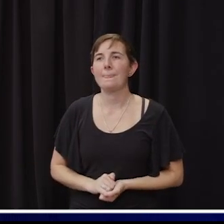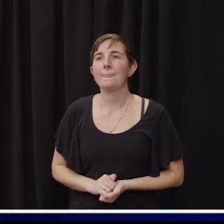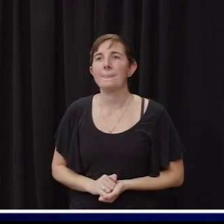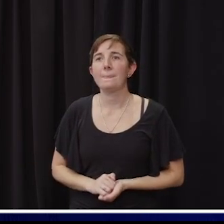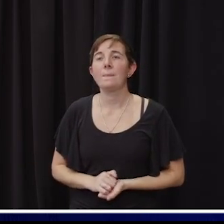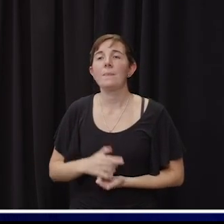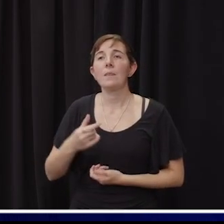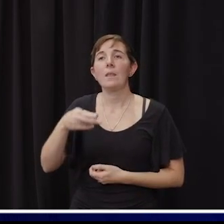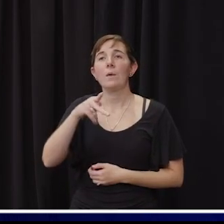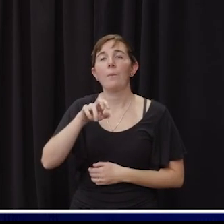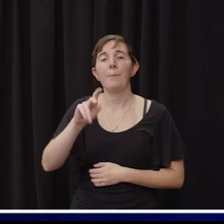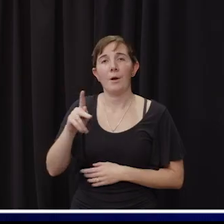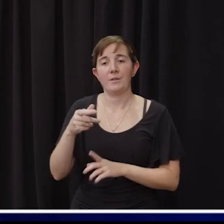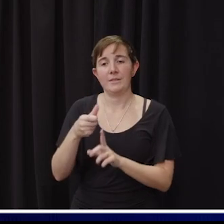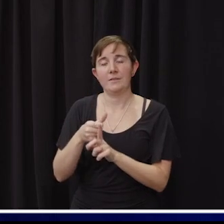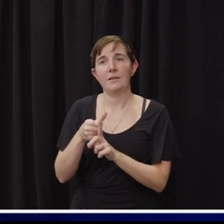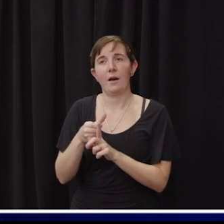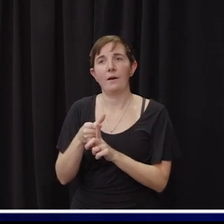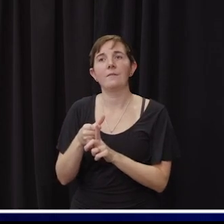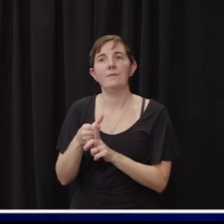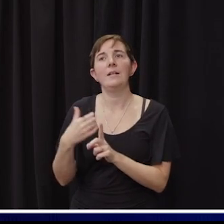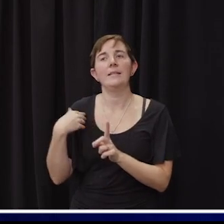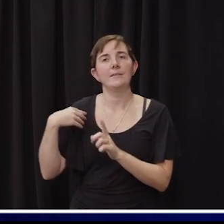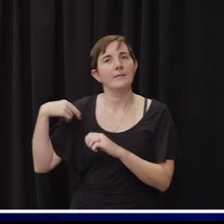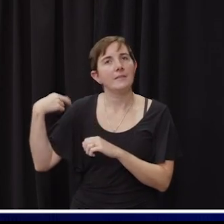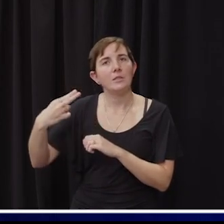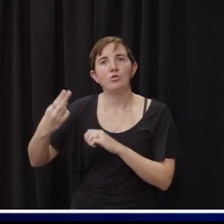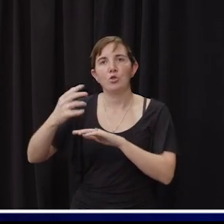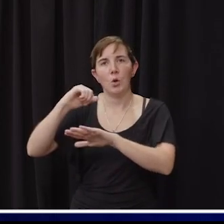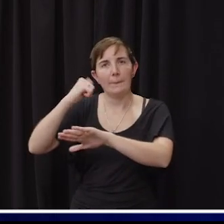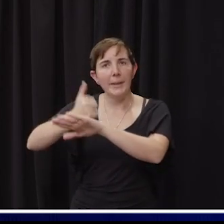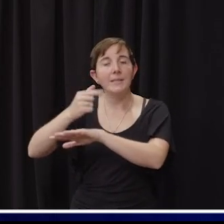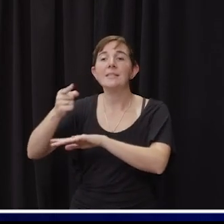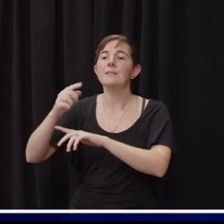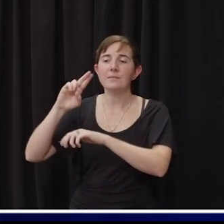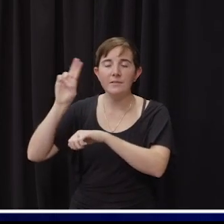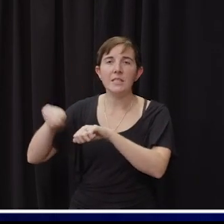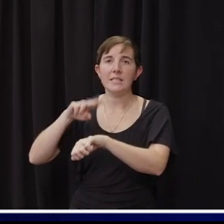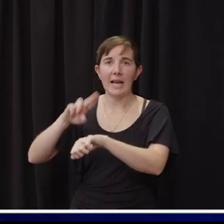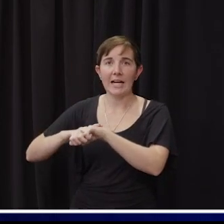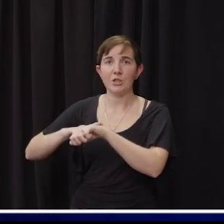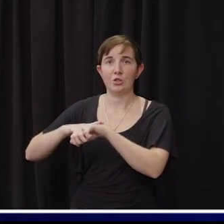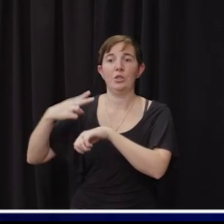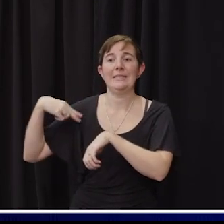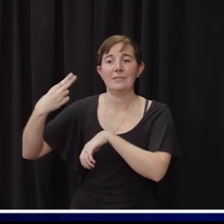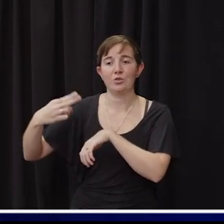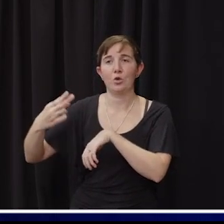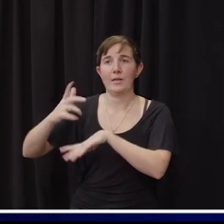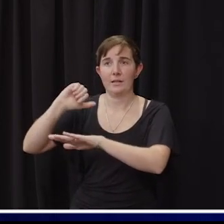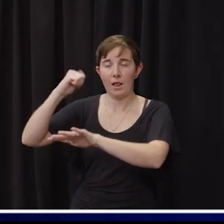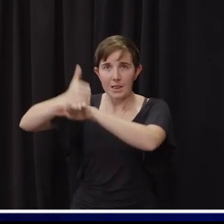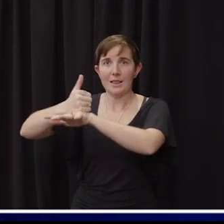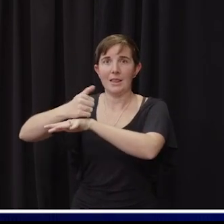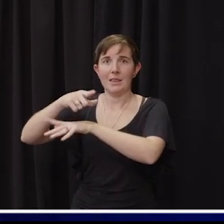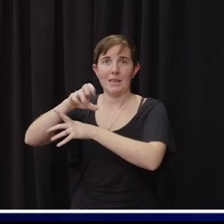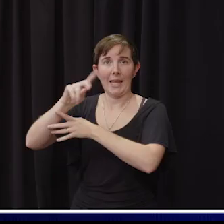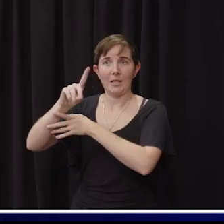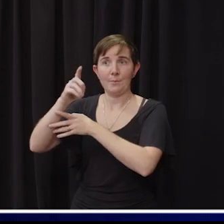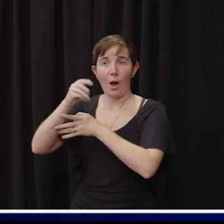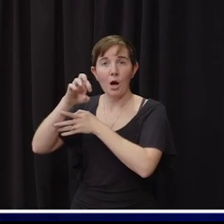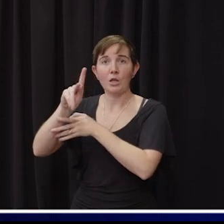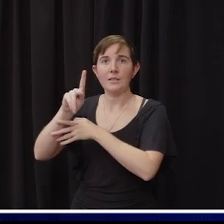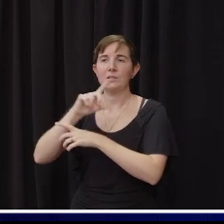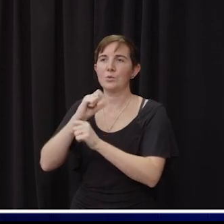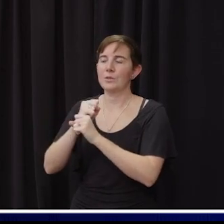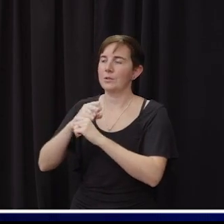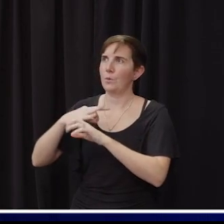In the park, there are historic buildings. This is a National Historic Landmark Park. It's really an asset that